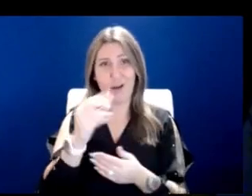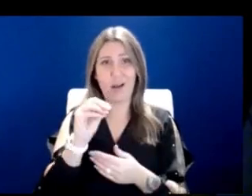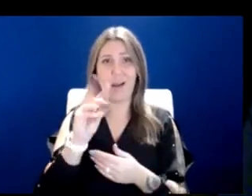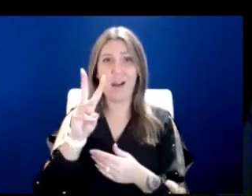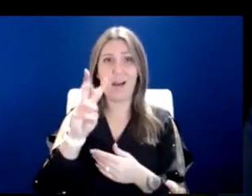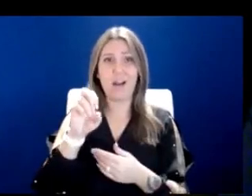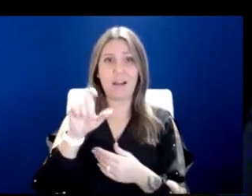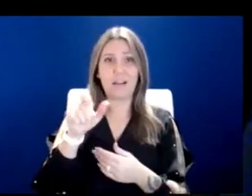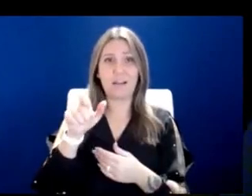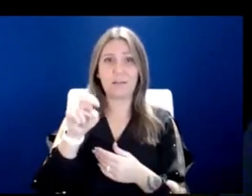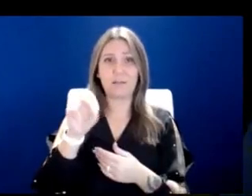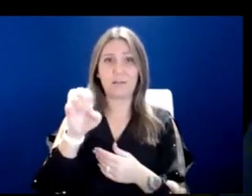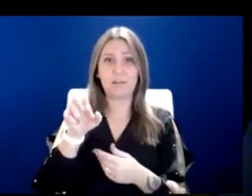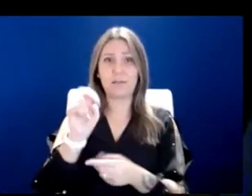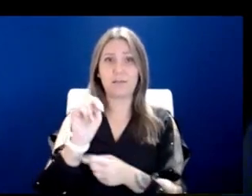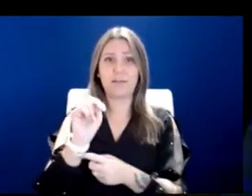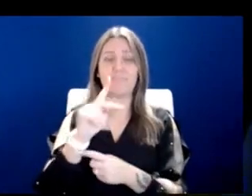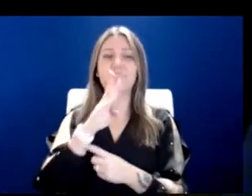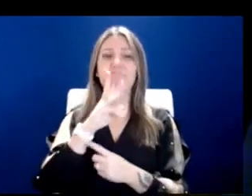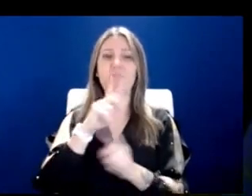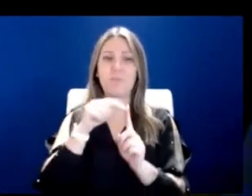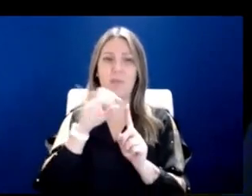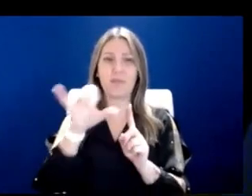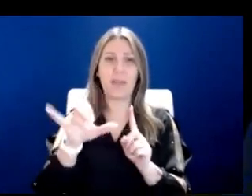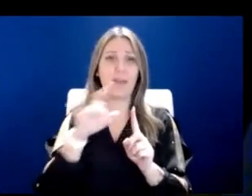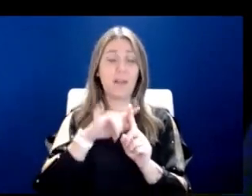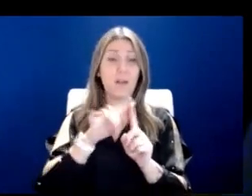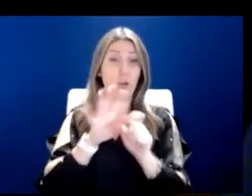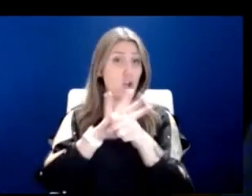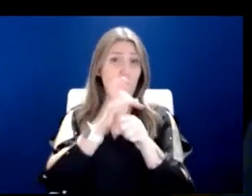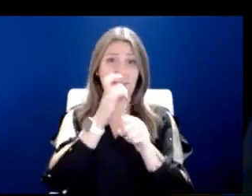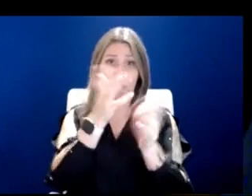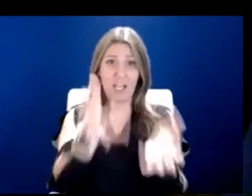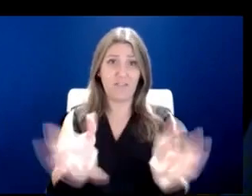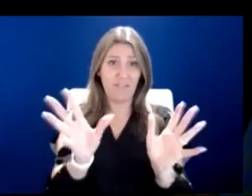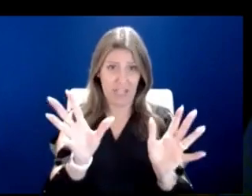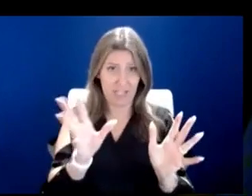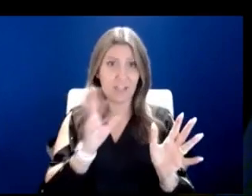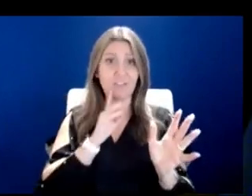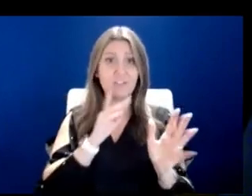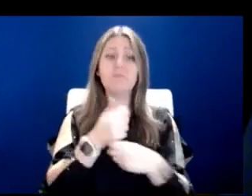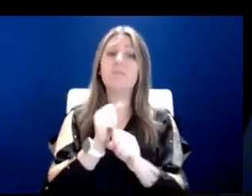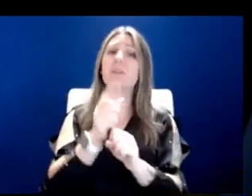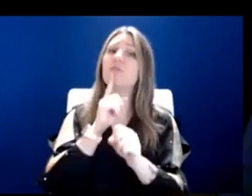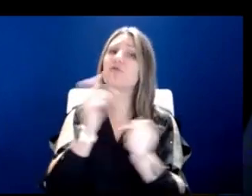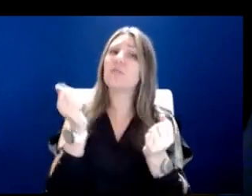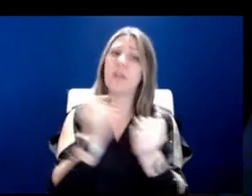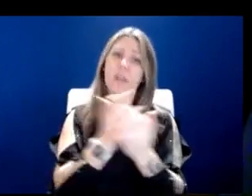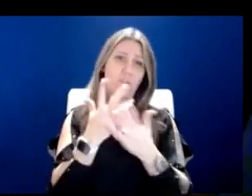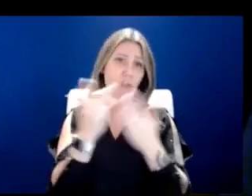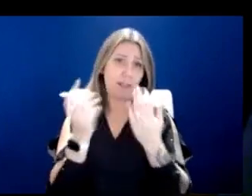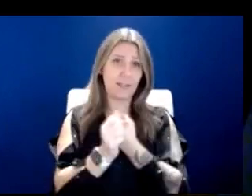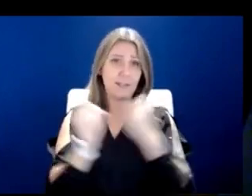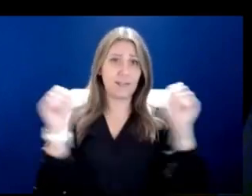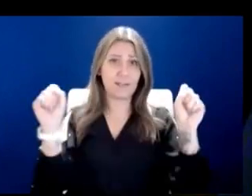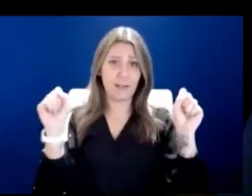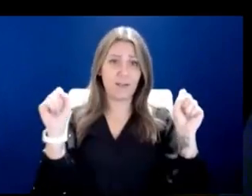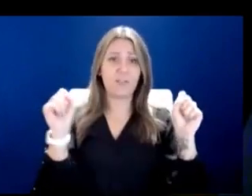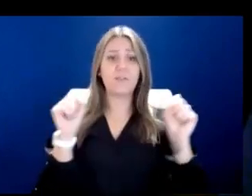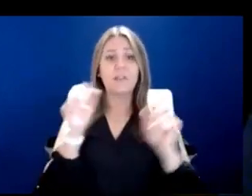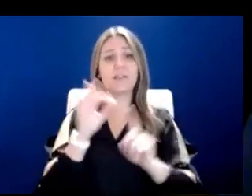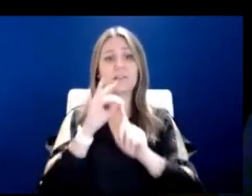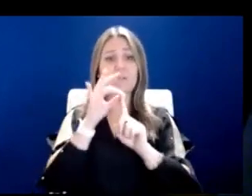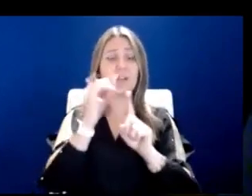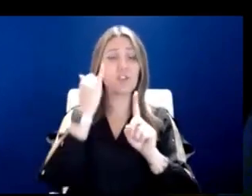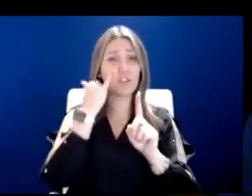over. And so it's a matter of making sure that we're doing things safely, especially if you have a child that is